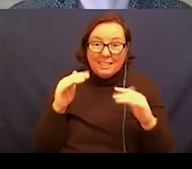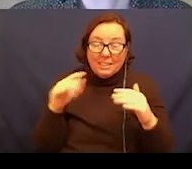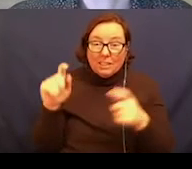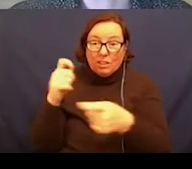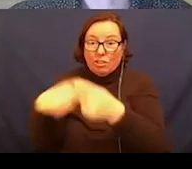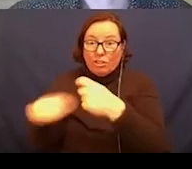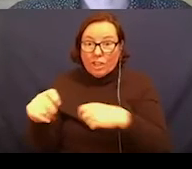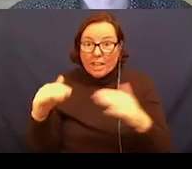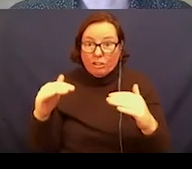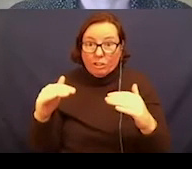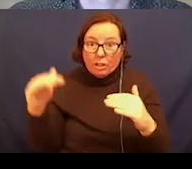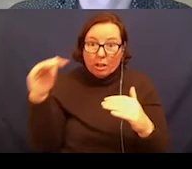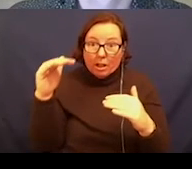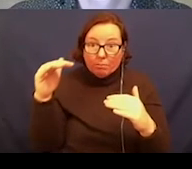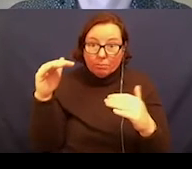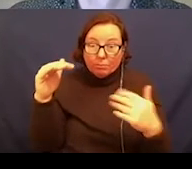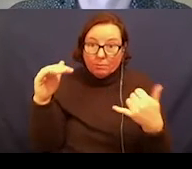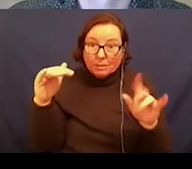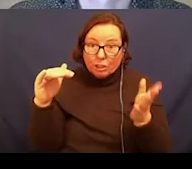And we don't know what their new rates will be.